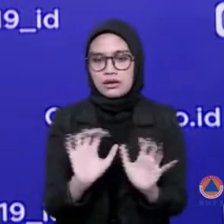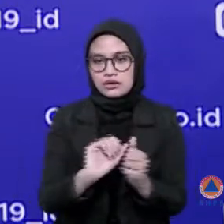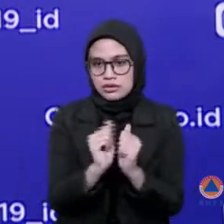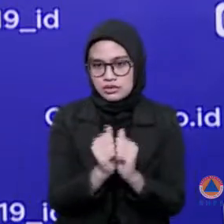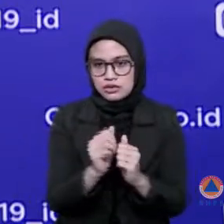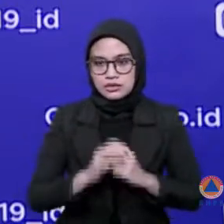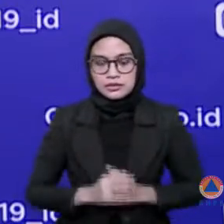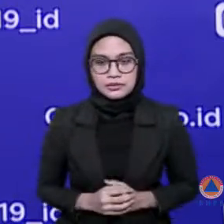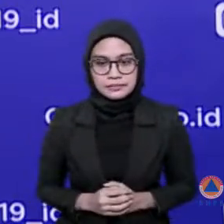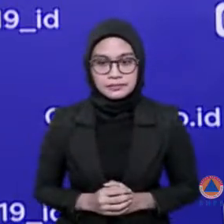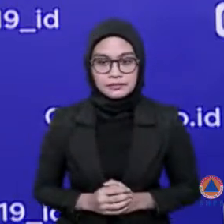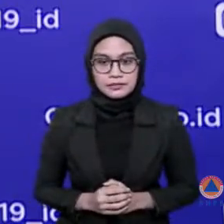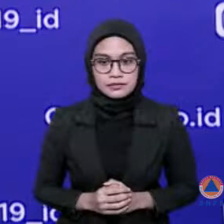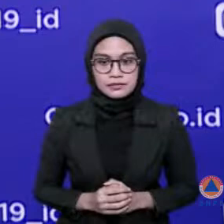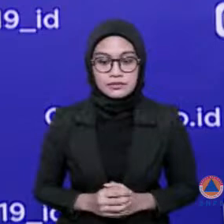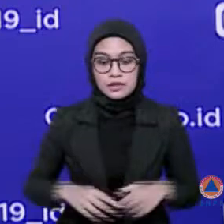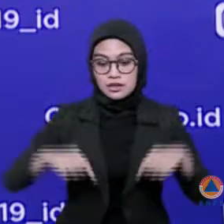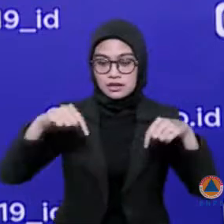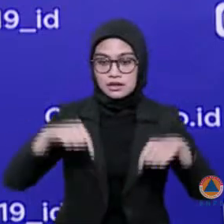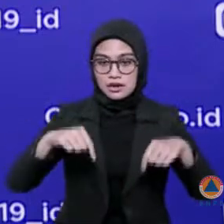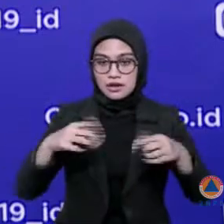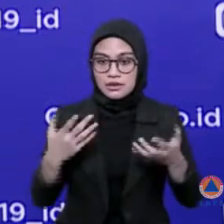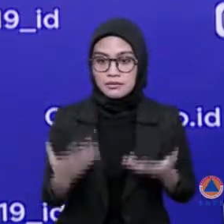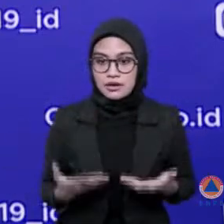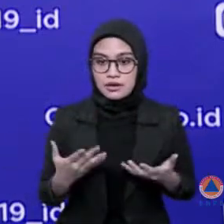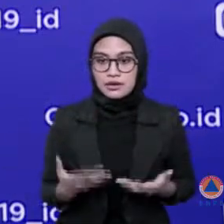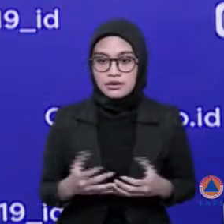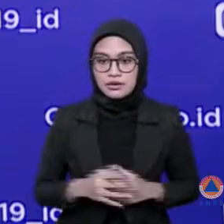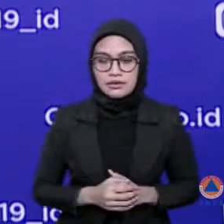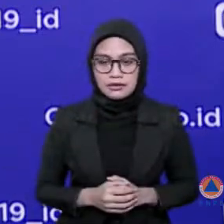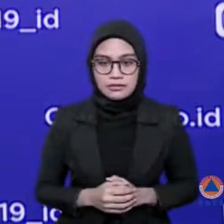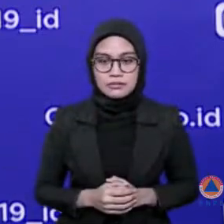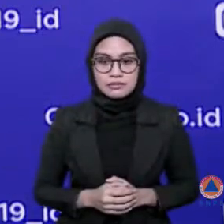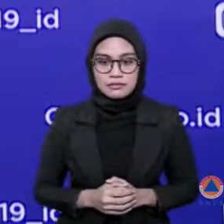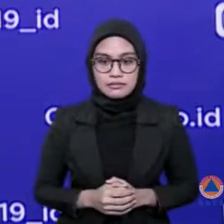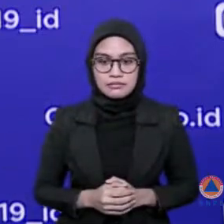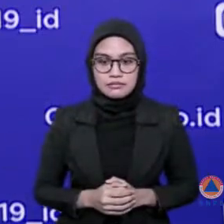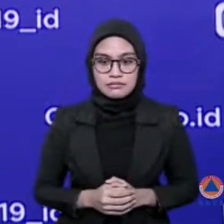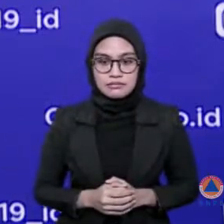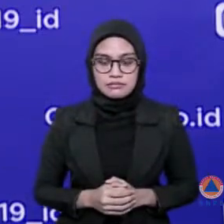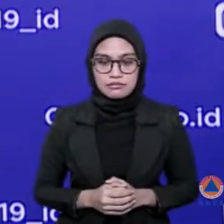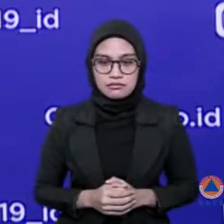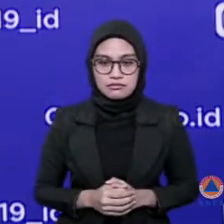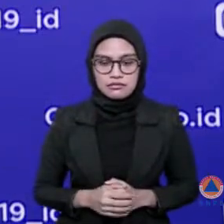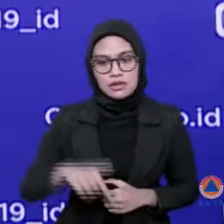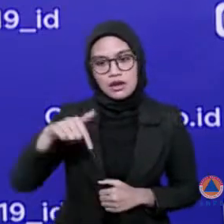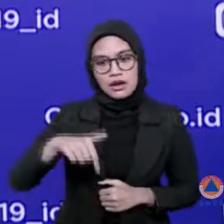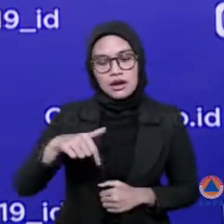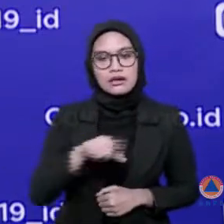347,847 cases. And currently, Indonesia's weekly cases are at